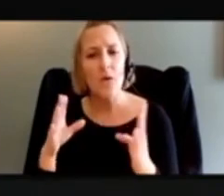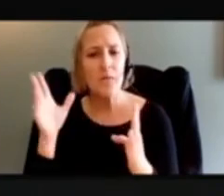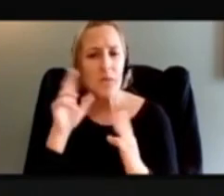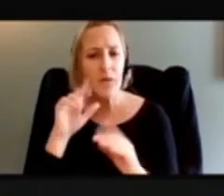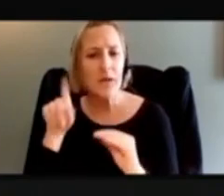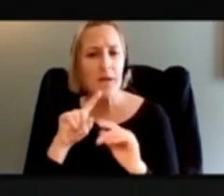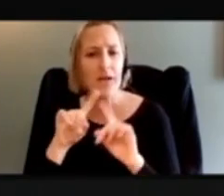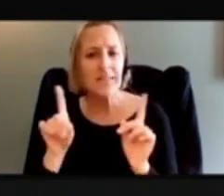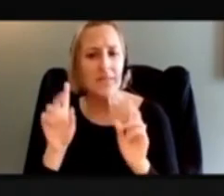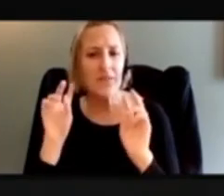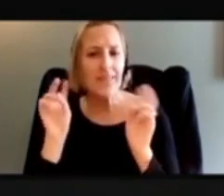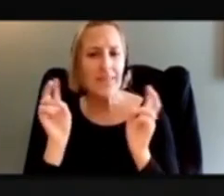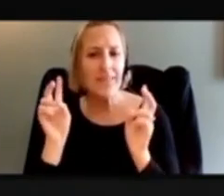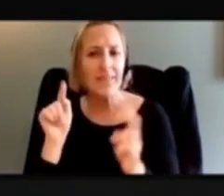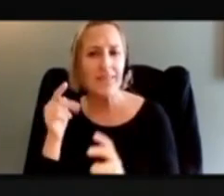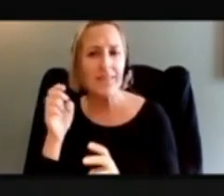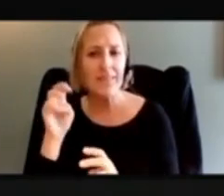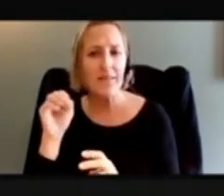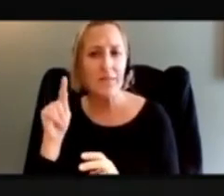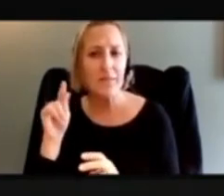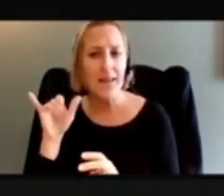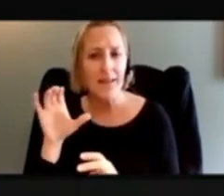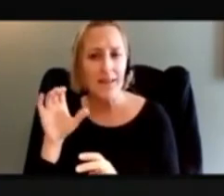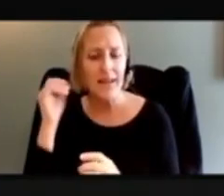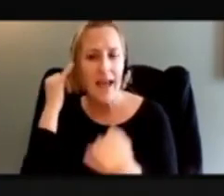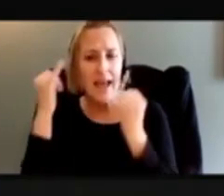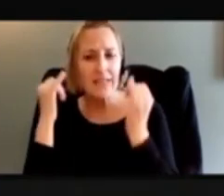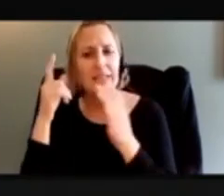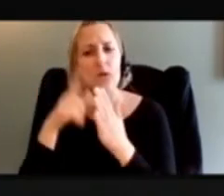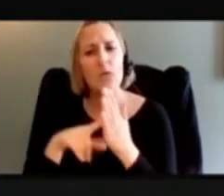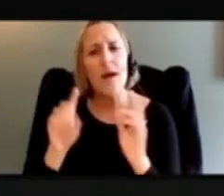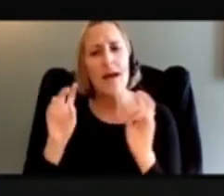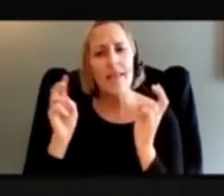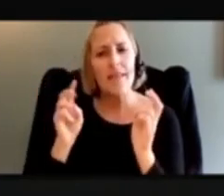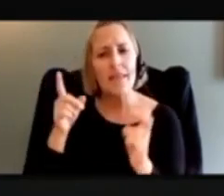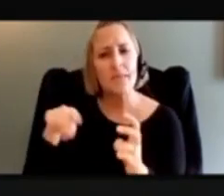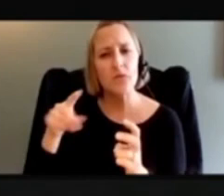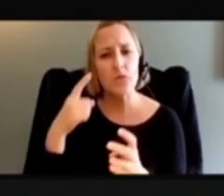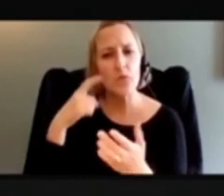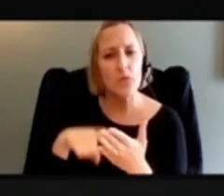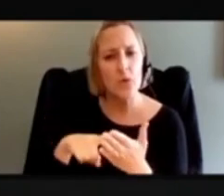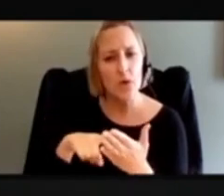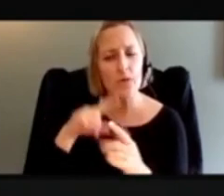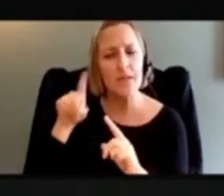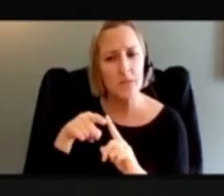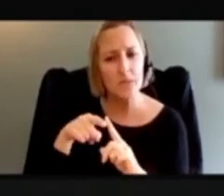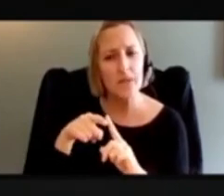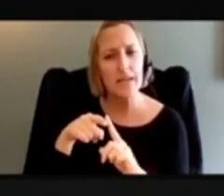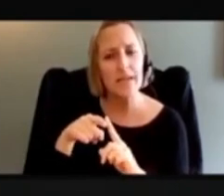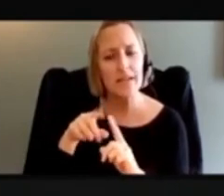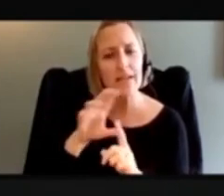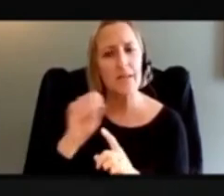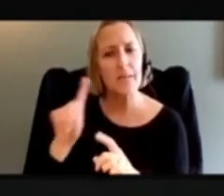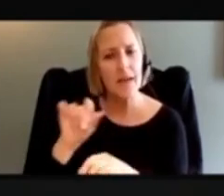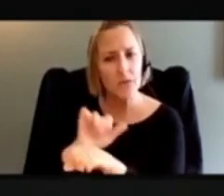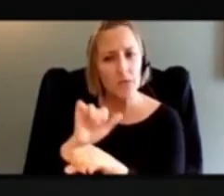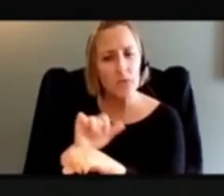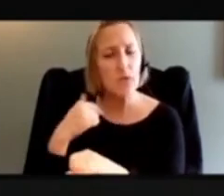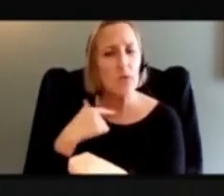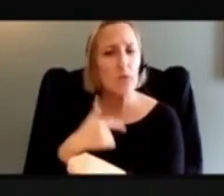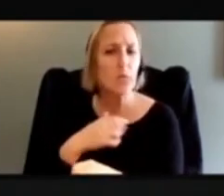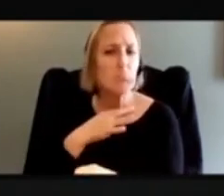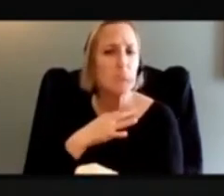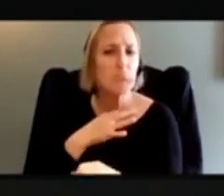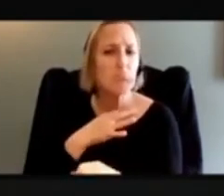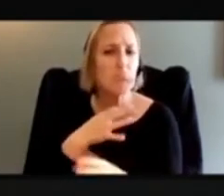up. What are the themes that are cropping up as you come and return back to work? And we'd really love to hear that and see how we can